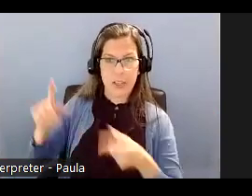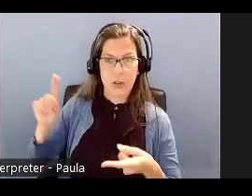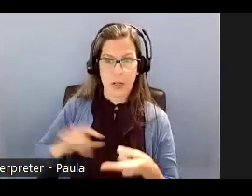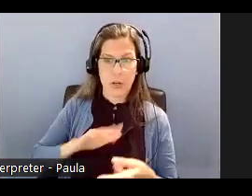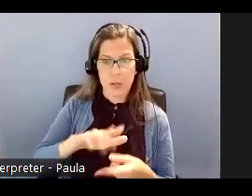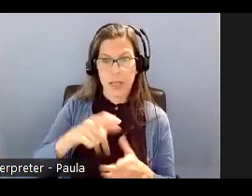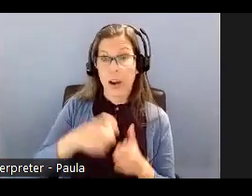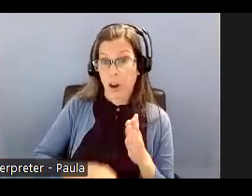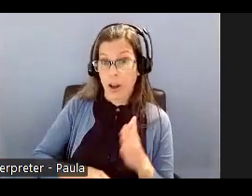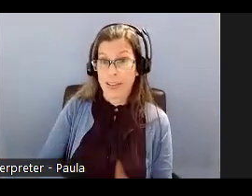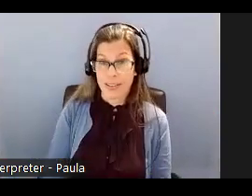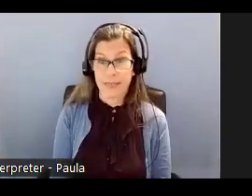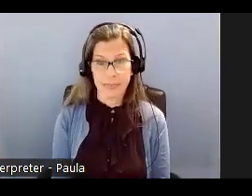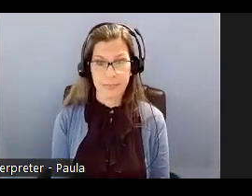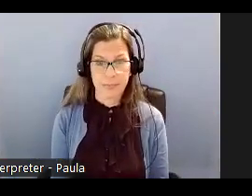cost.